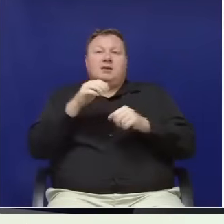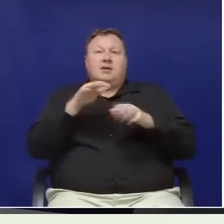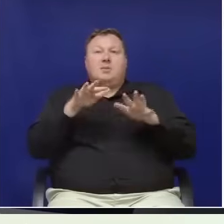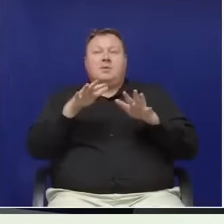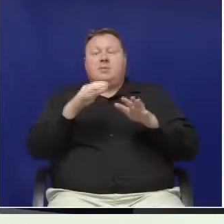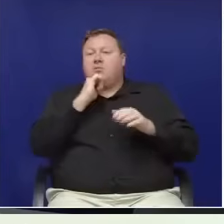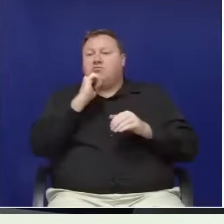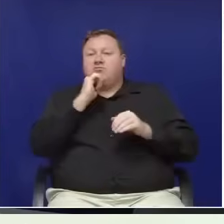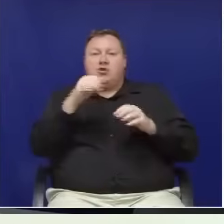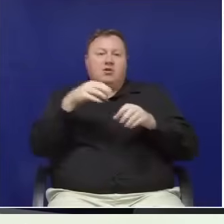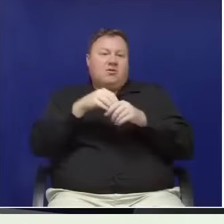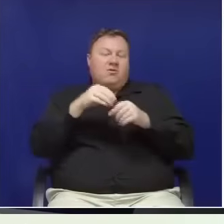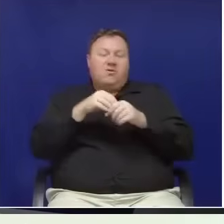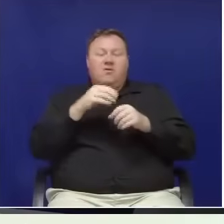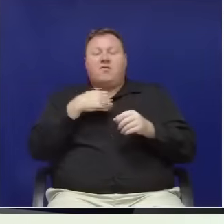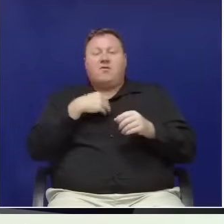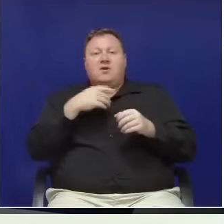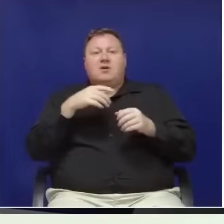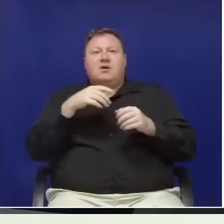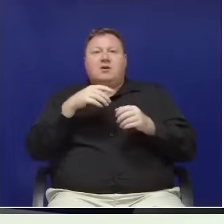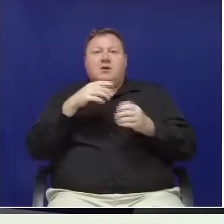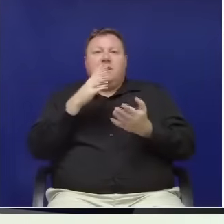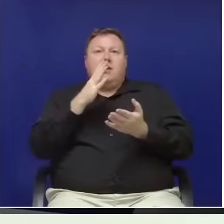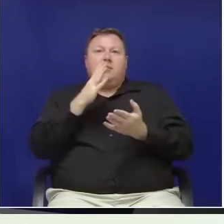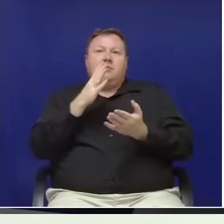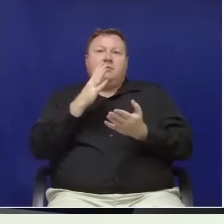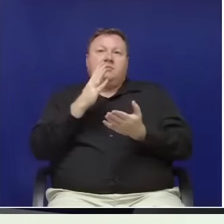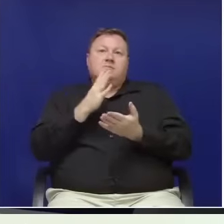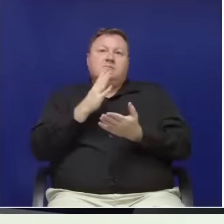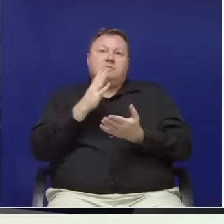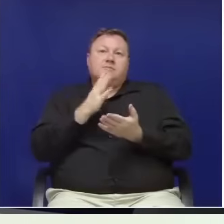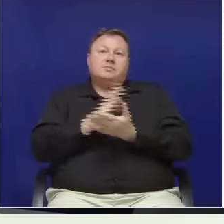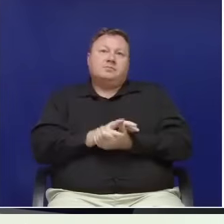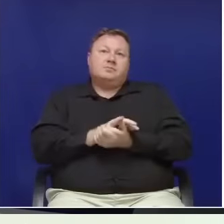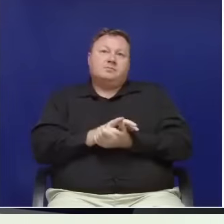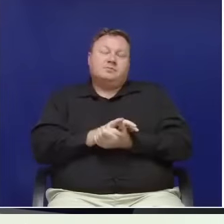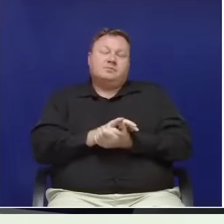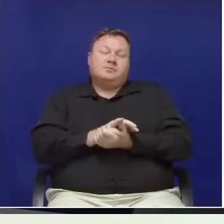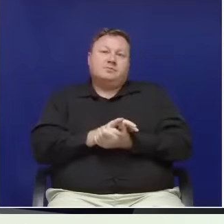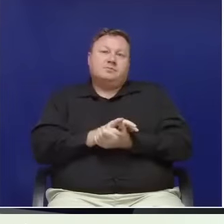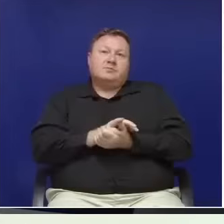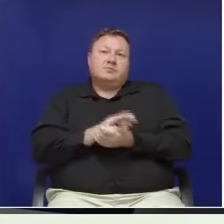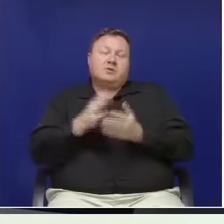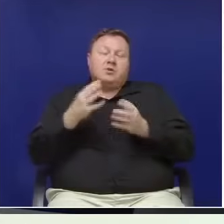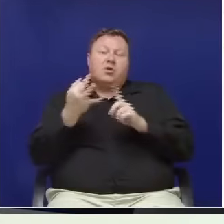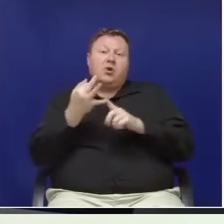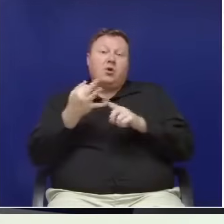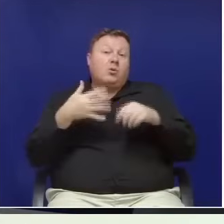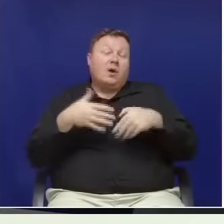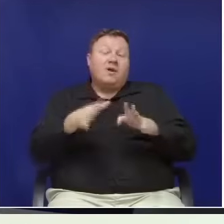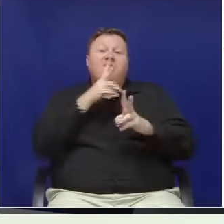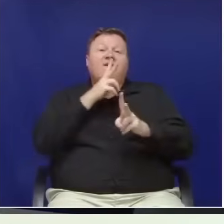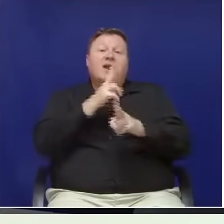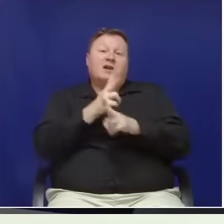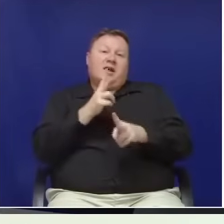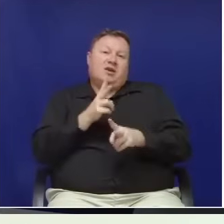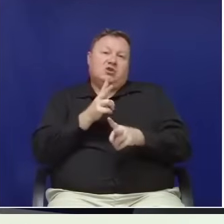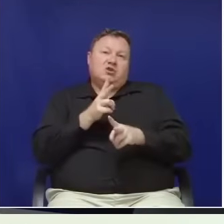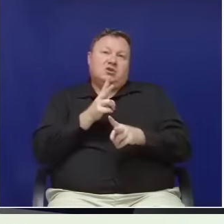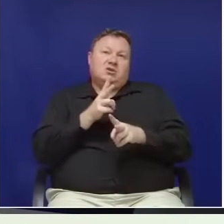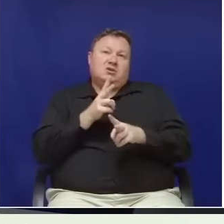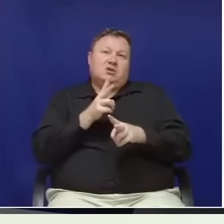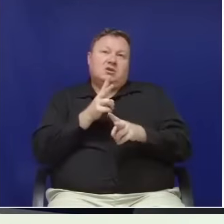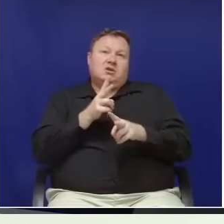third aspect is the PERSOL has also built-in validation to prevent the payment of stipends